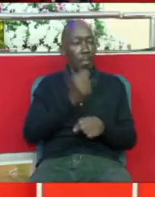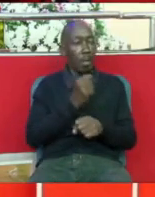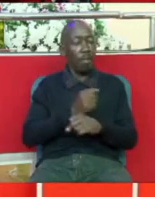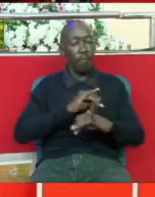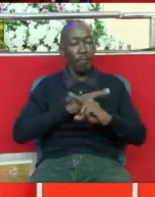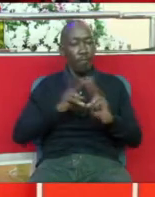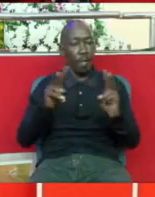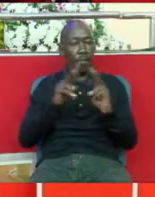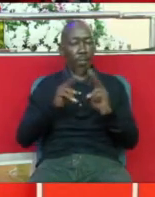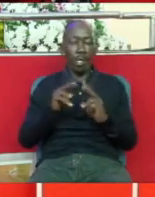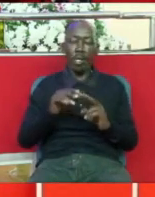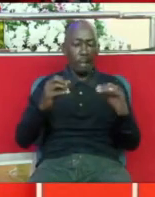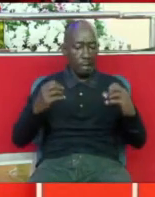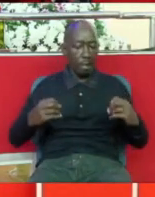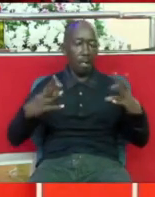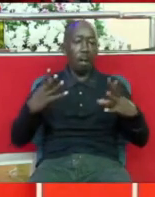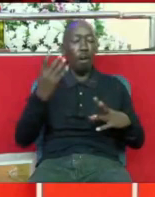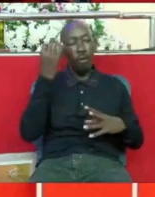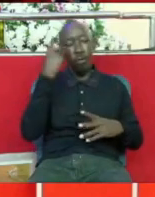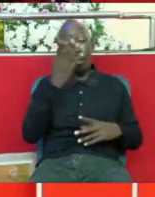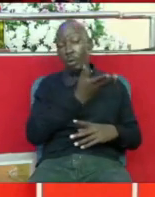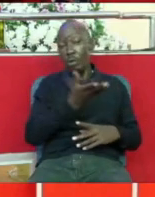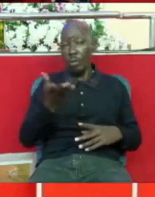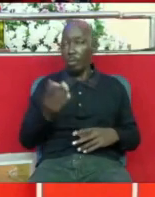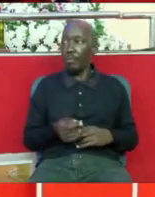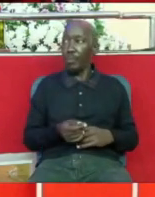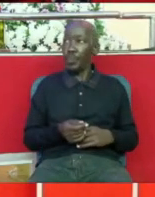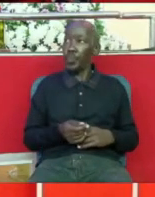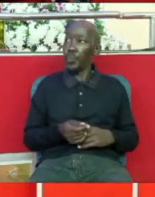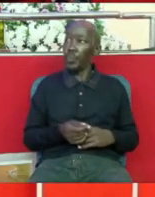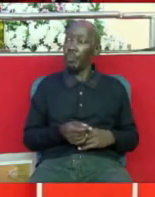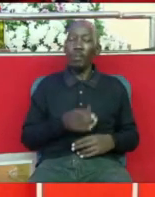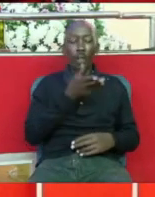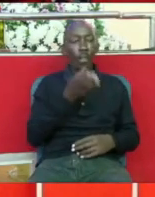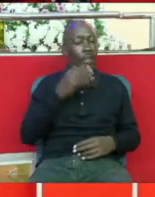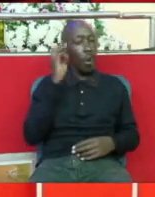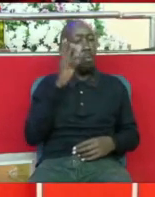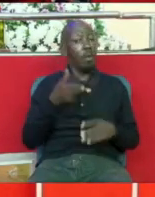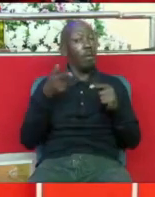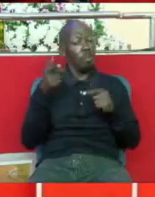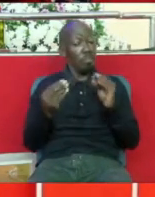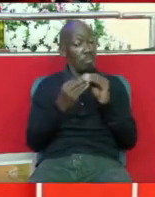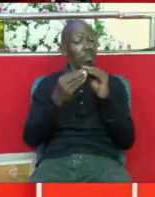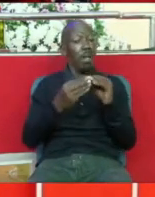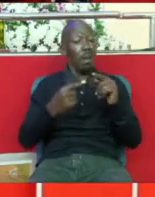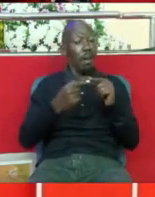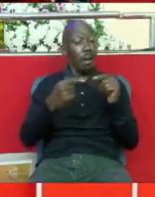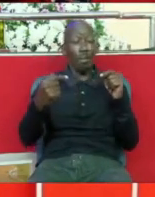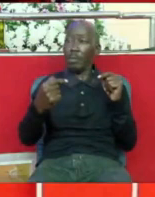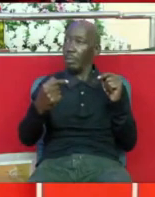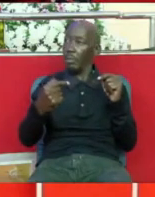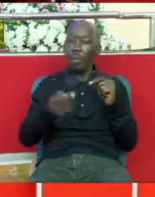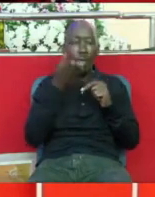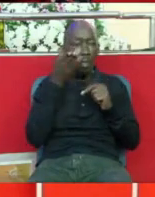He made it very plain for them. Na akayafanya maelezo hayo rahisi kabisa kwao. That there will be enemies. Kwamba pangekuwa na maadui. There